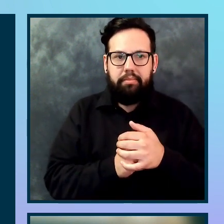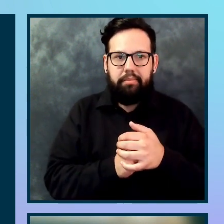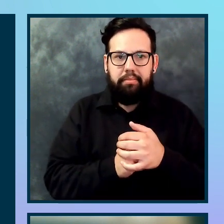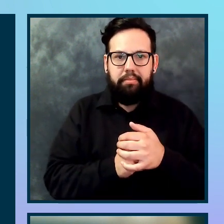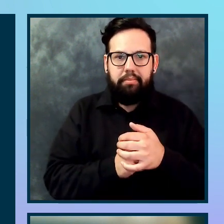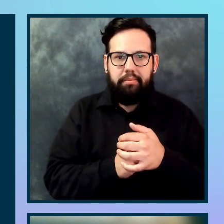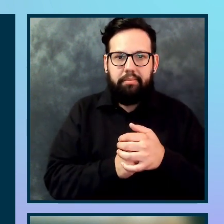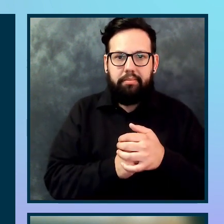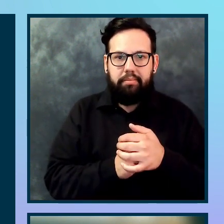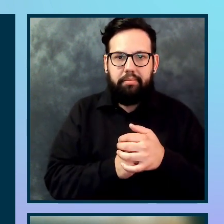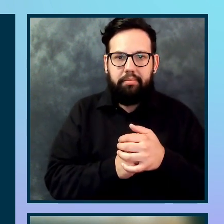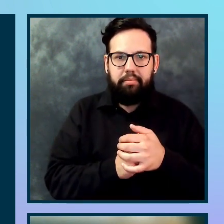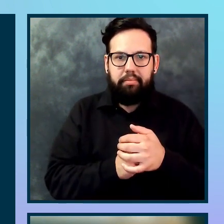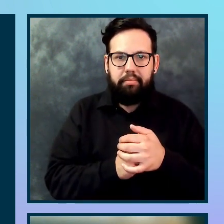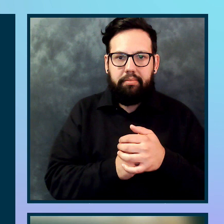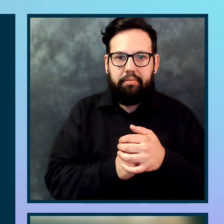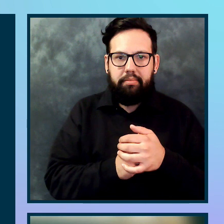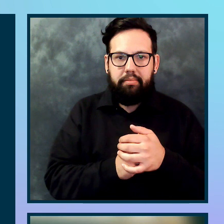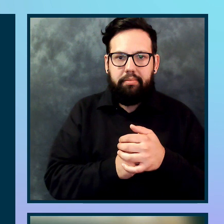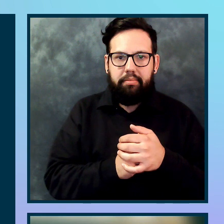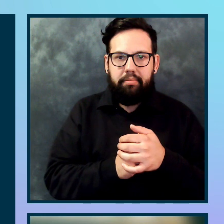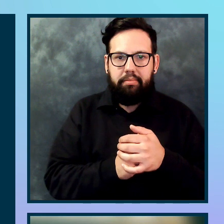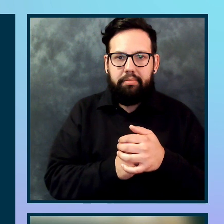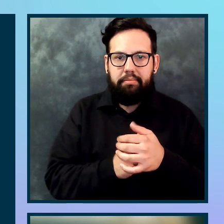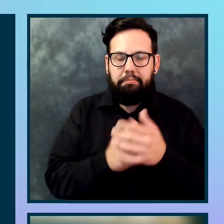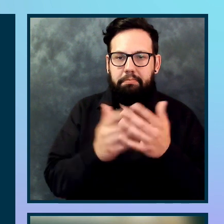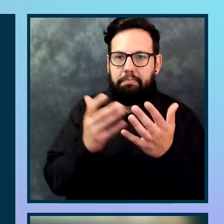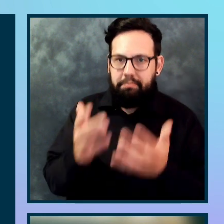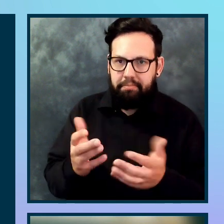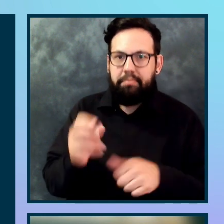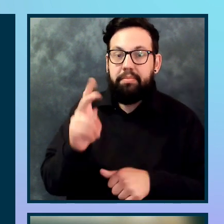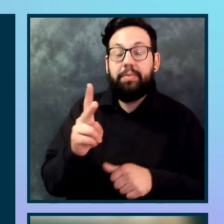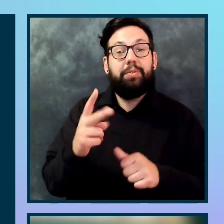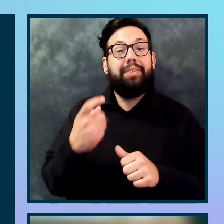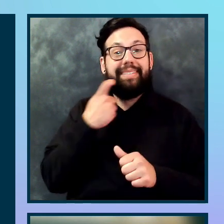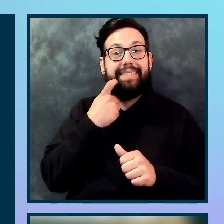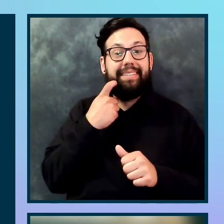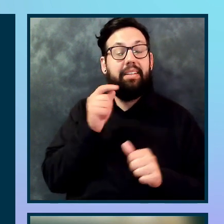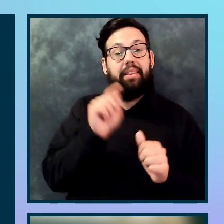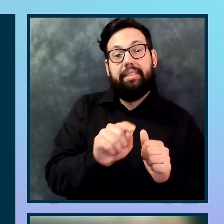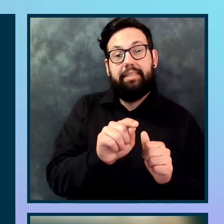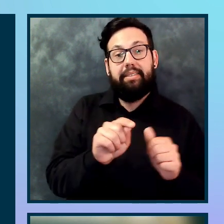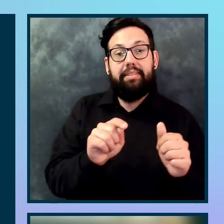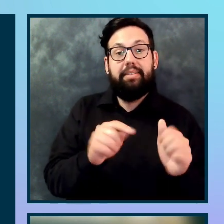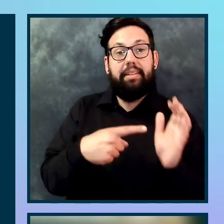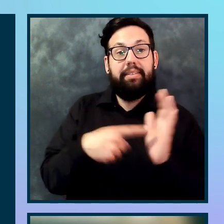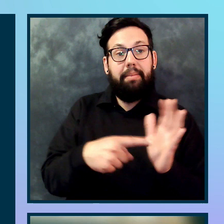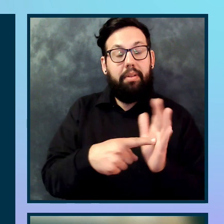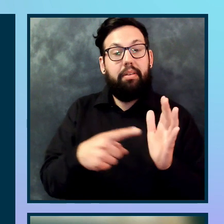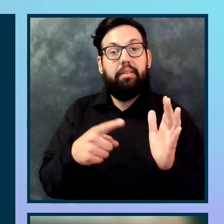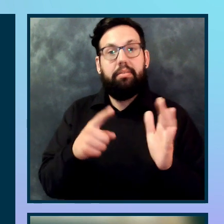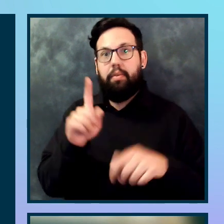So in this example, here we have the announcement